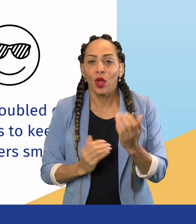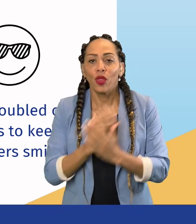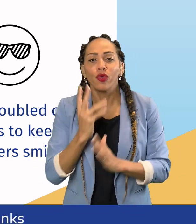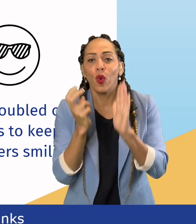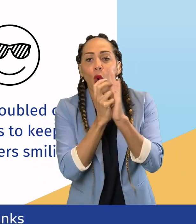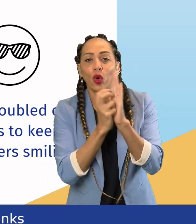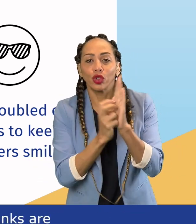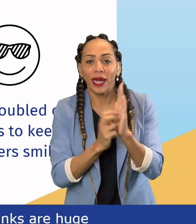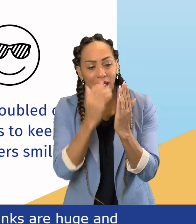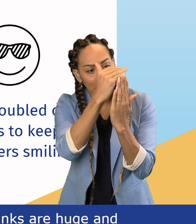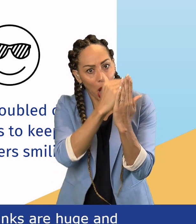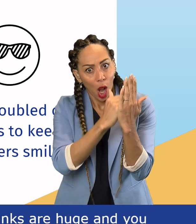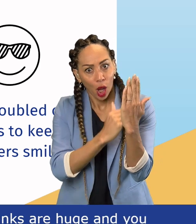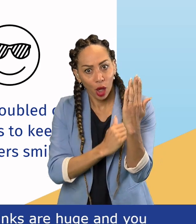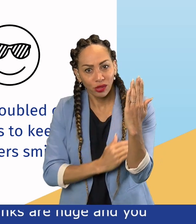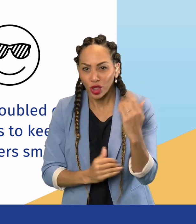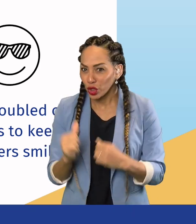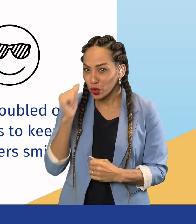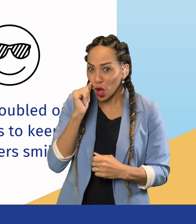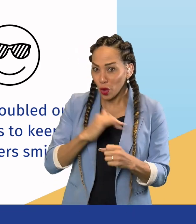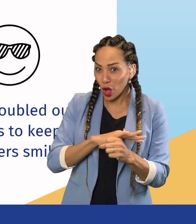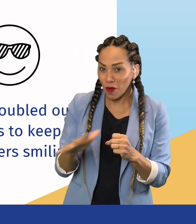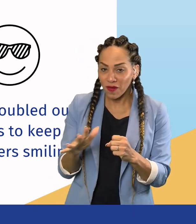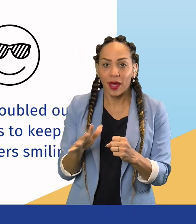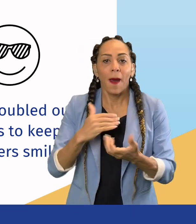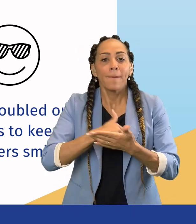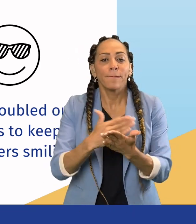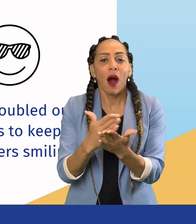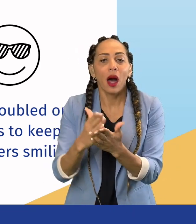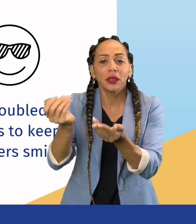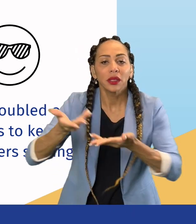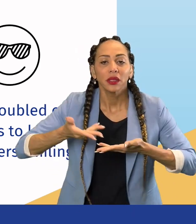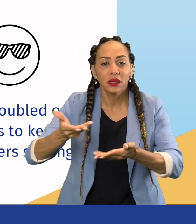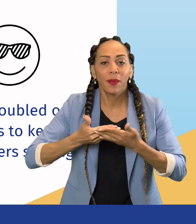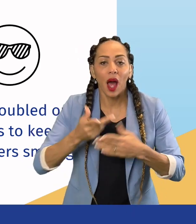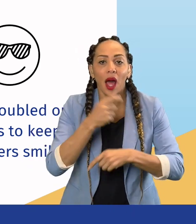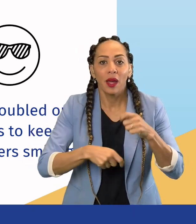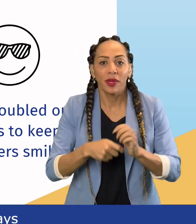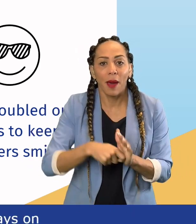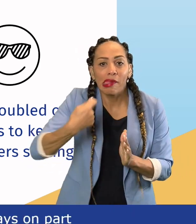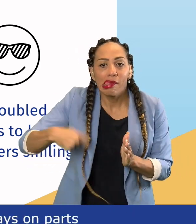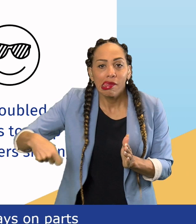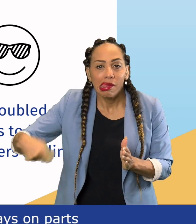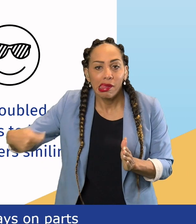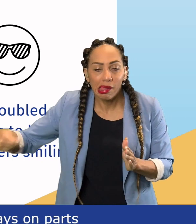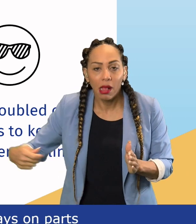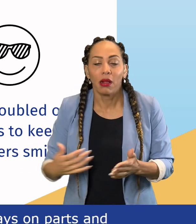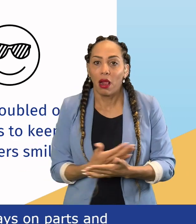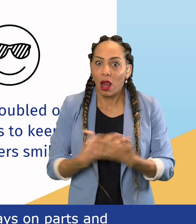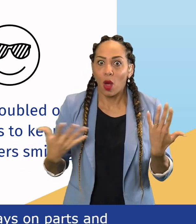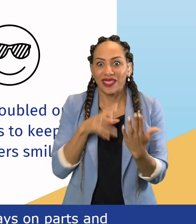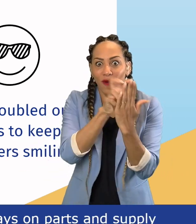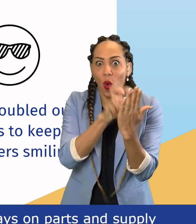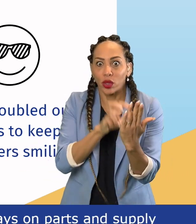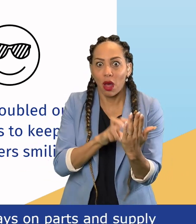period, the delays on parts and supply meant that people waited longer for their cars. So we still have big order banks, and we're working very,